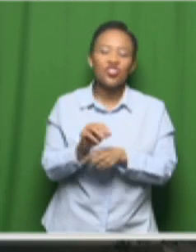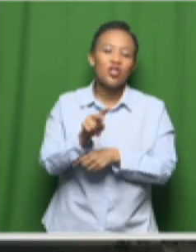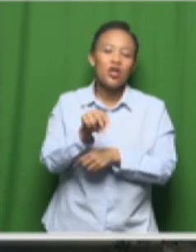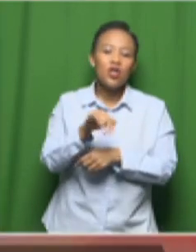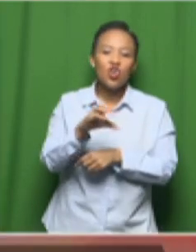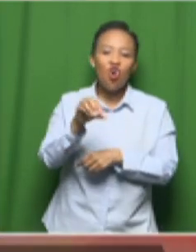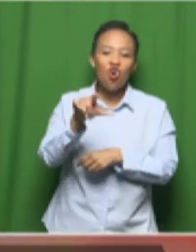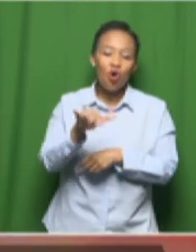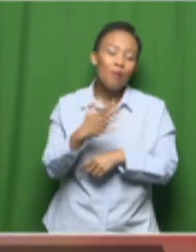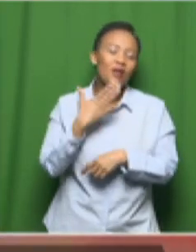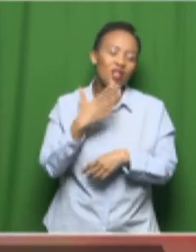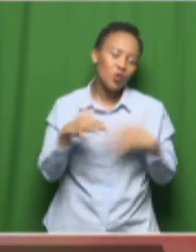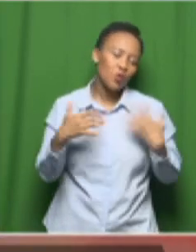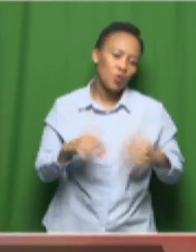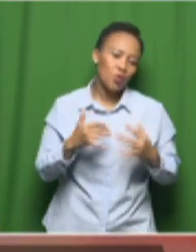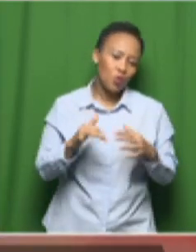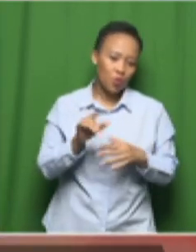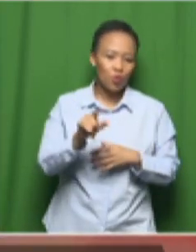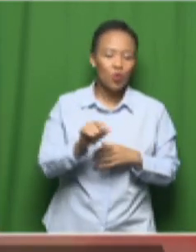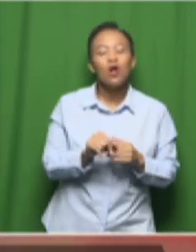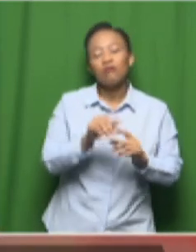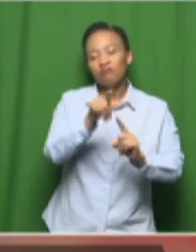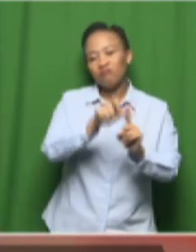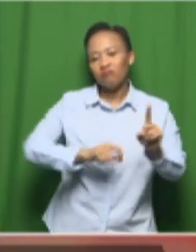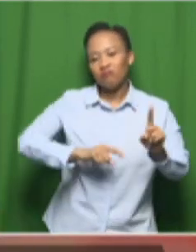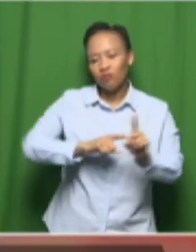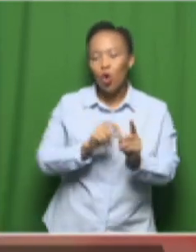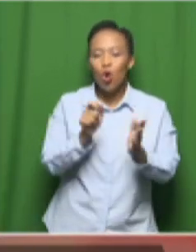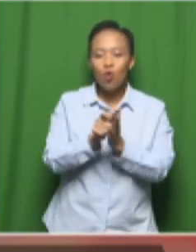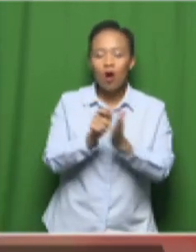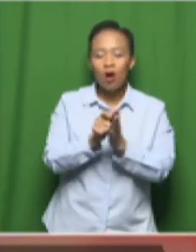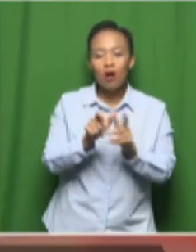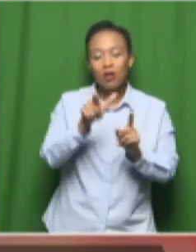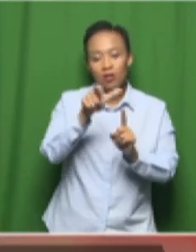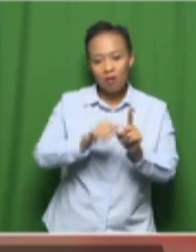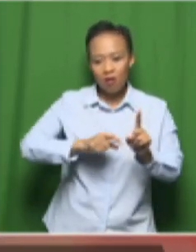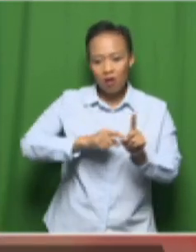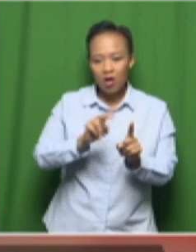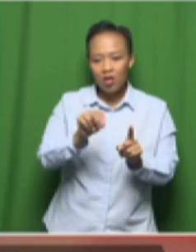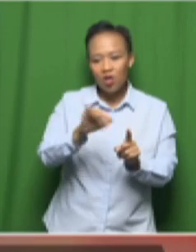joining us this morning. Author and podcaster Nicole Engelbrecht talking to us about her book,